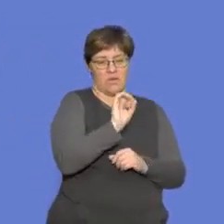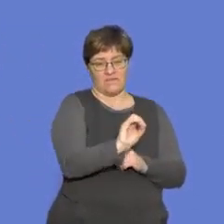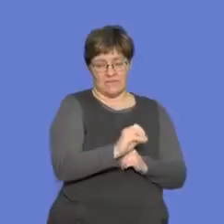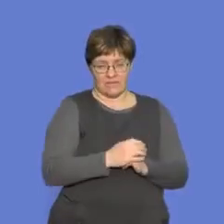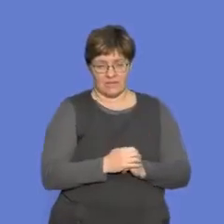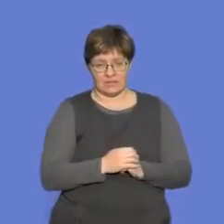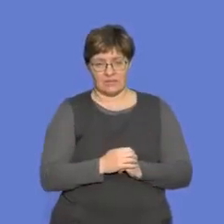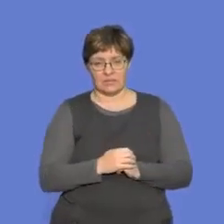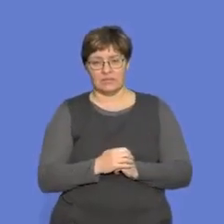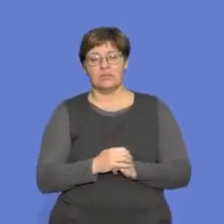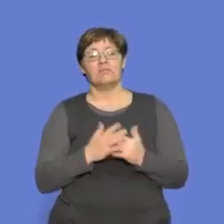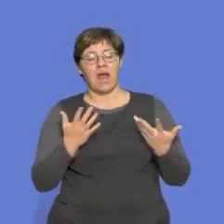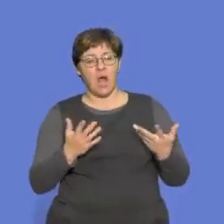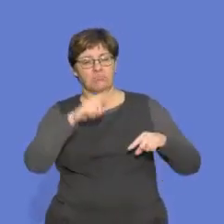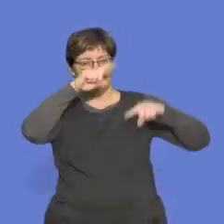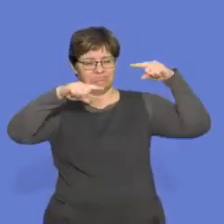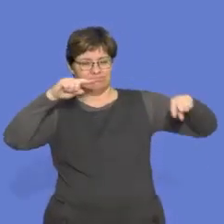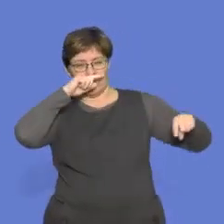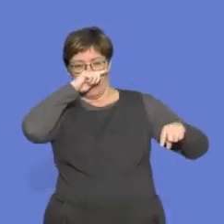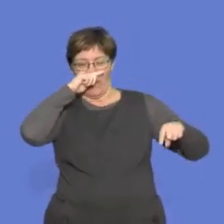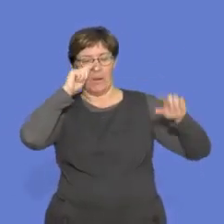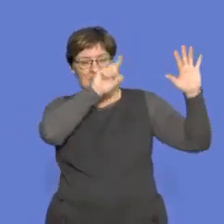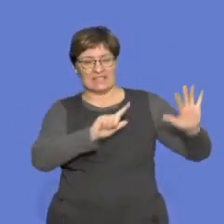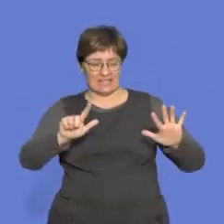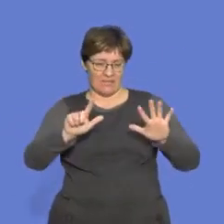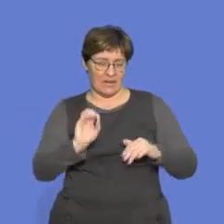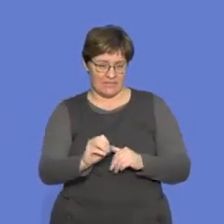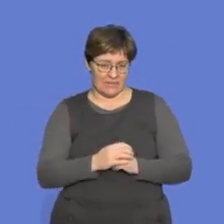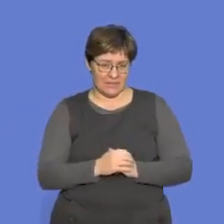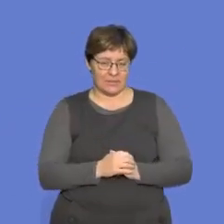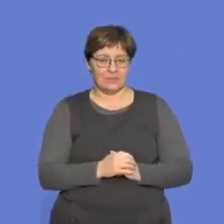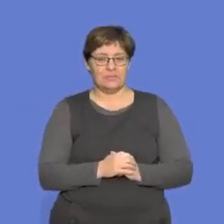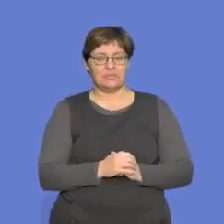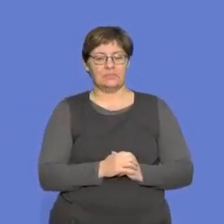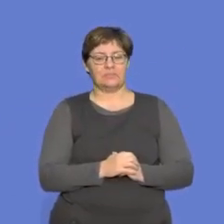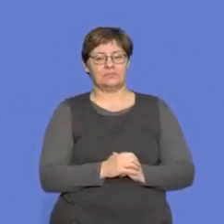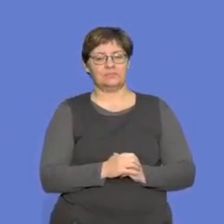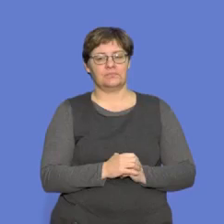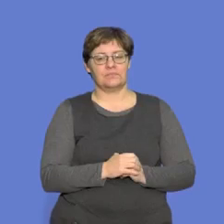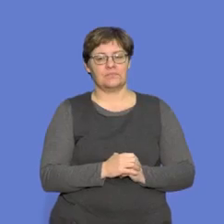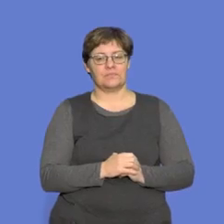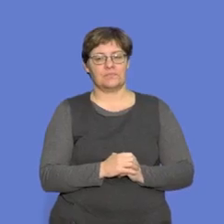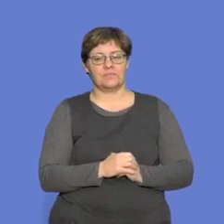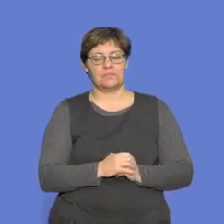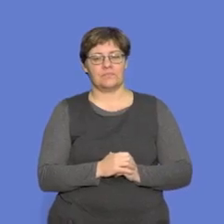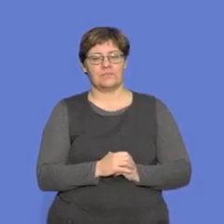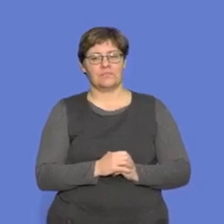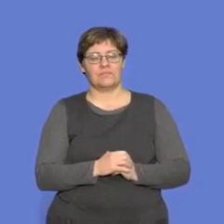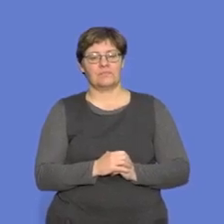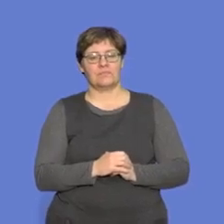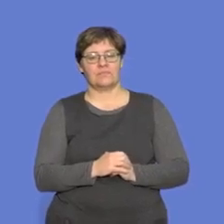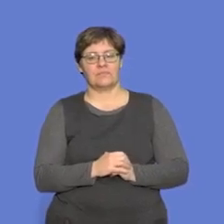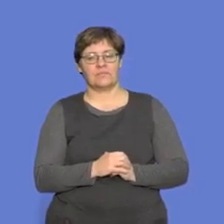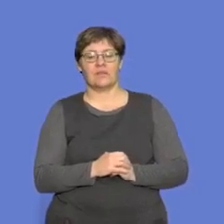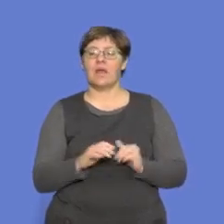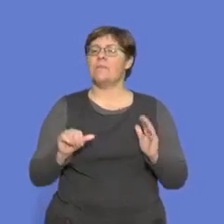how we differentiate our South African biomes into these 7 different biomes. Right, so let's move on to the importance